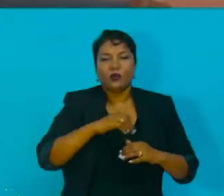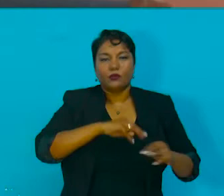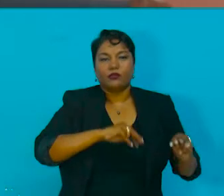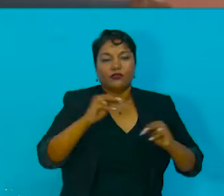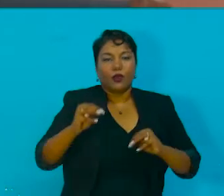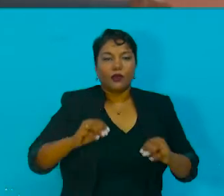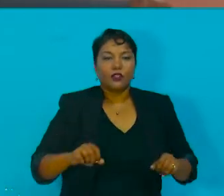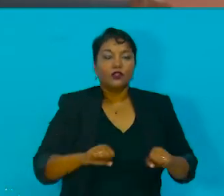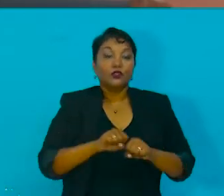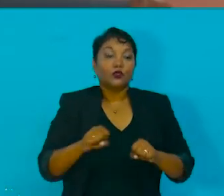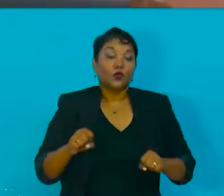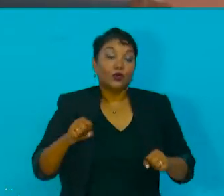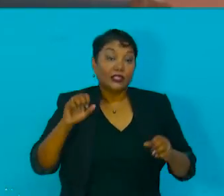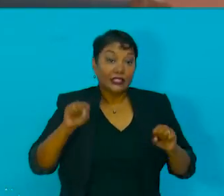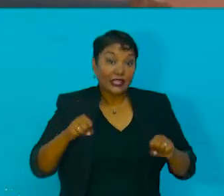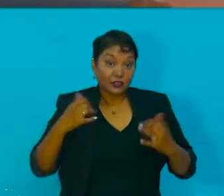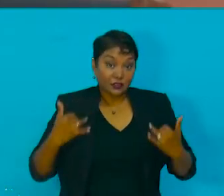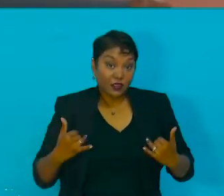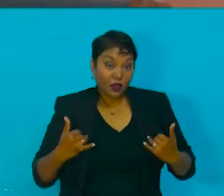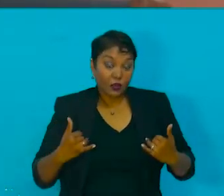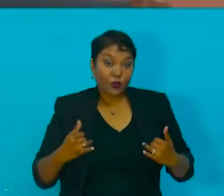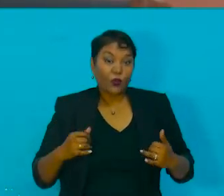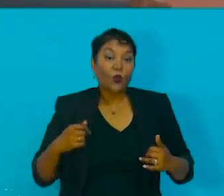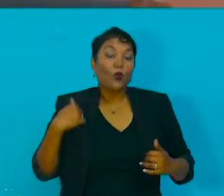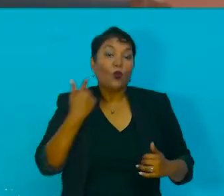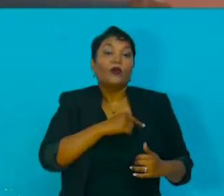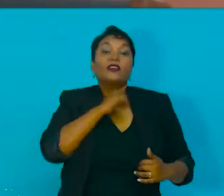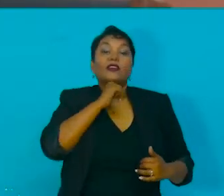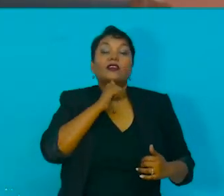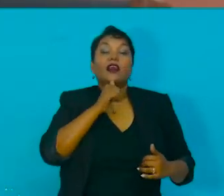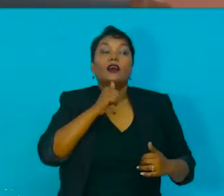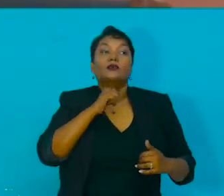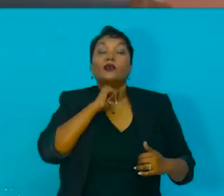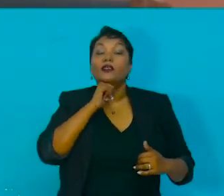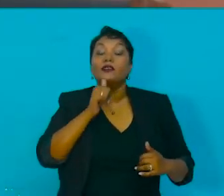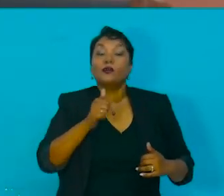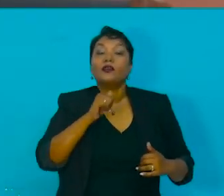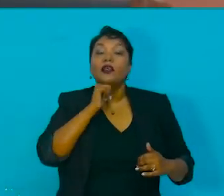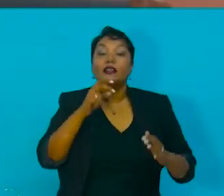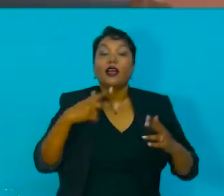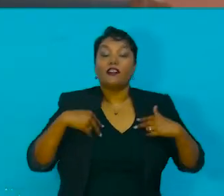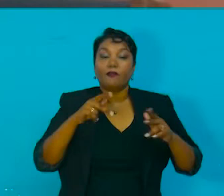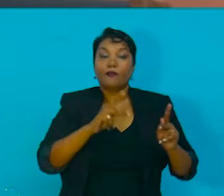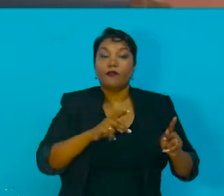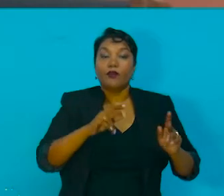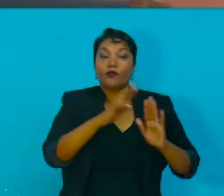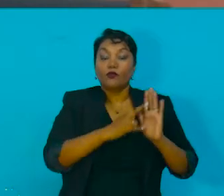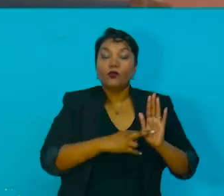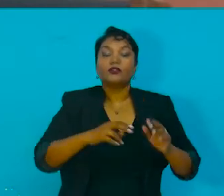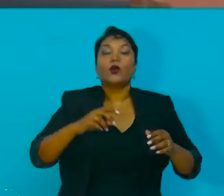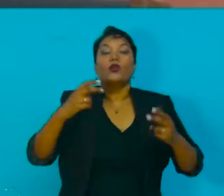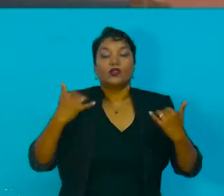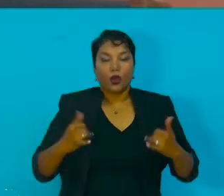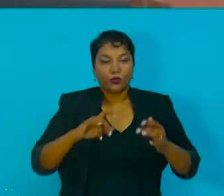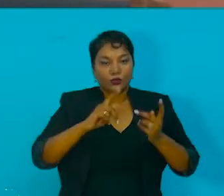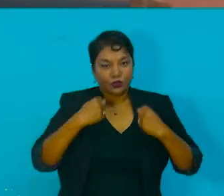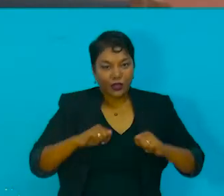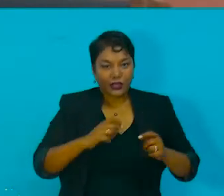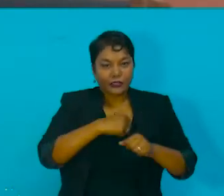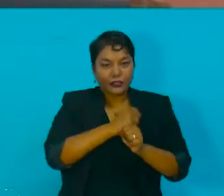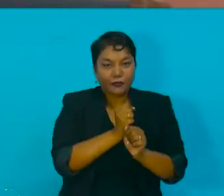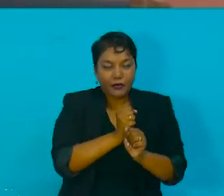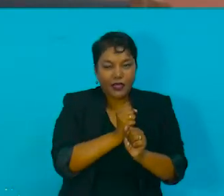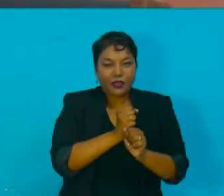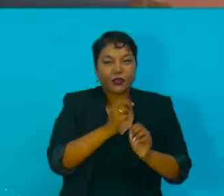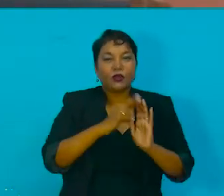So we have, as an authority, there hasn't been established a framework on renewable energy. As I said,